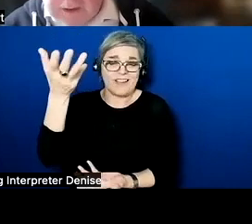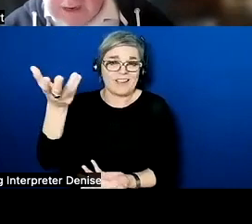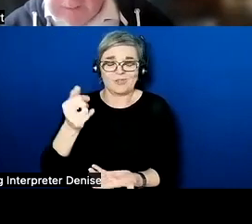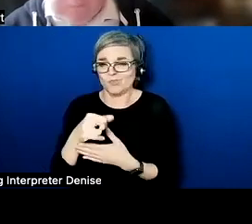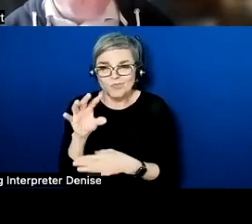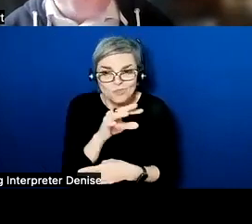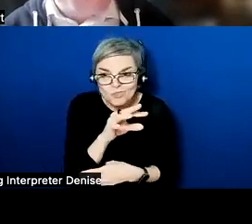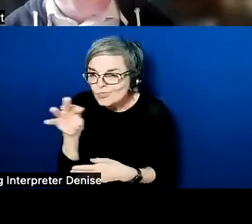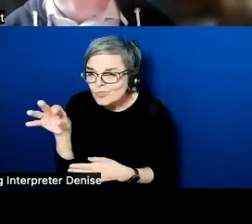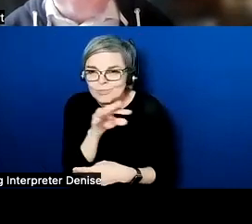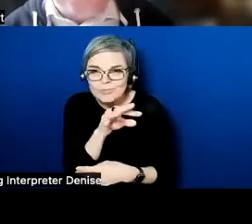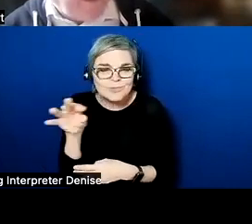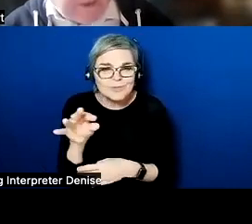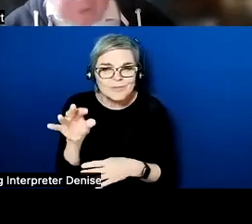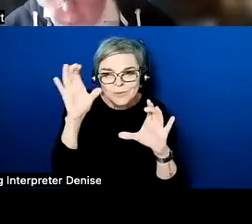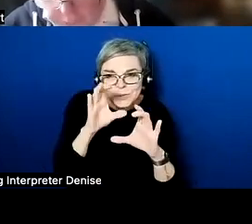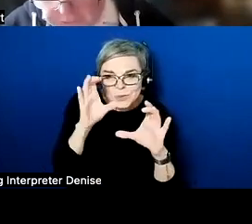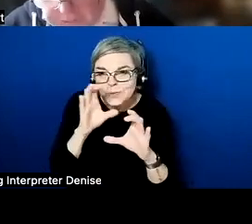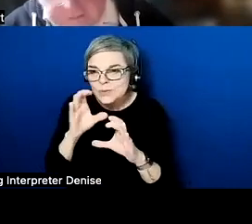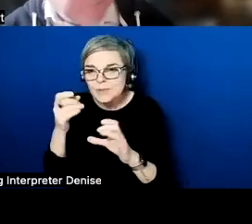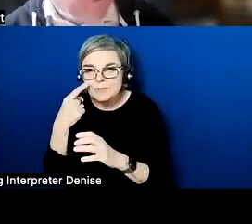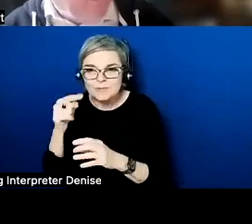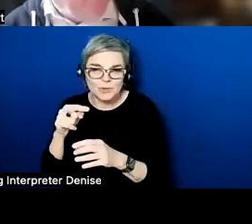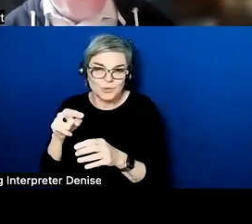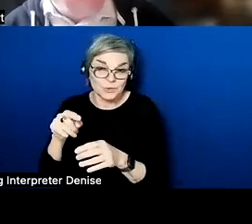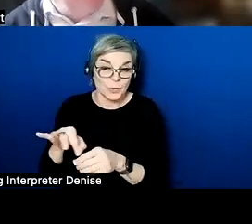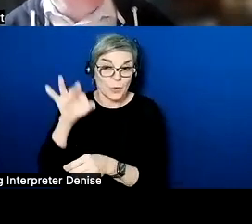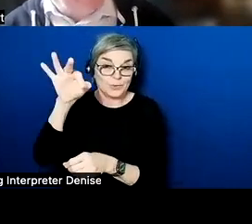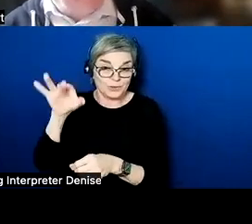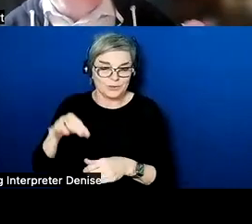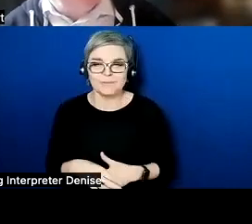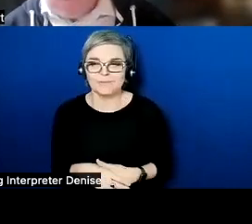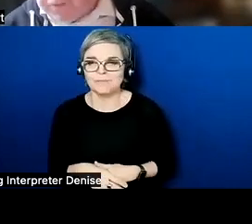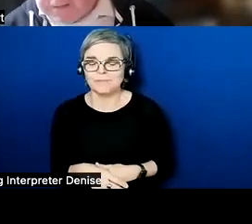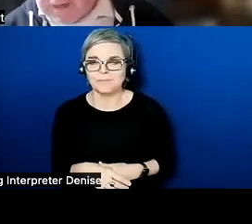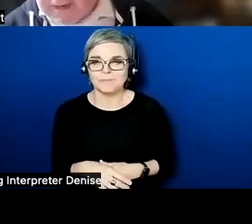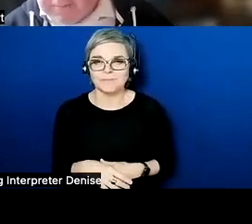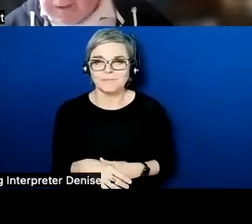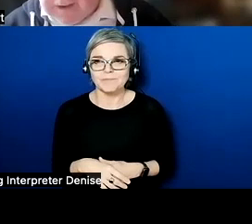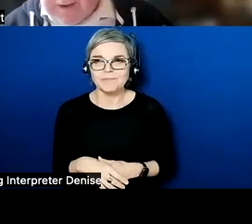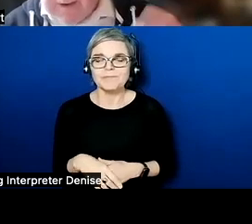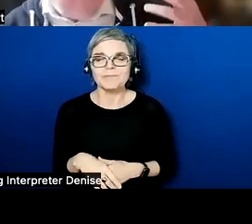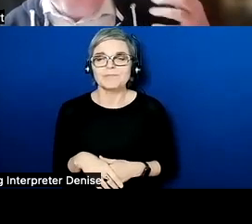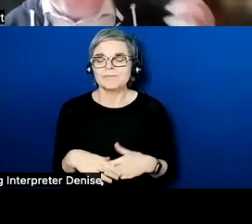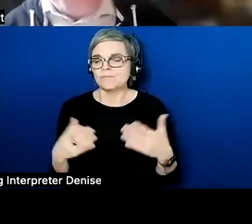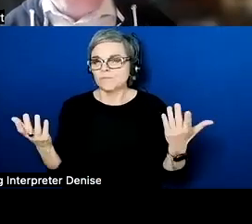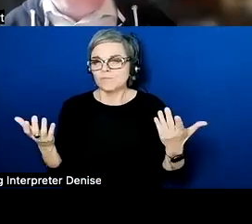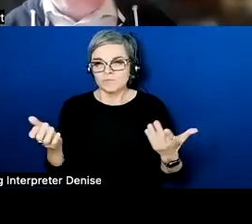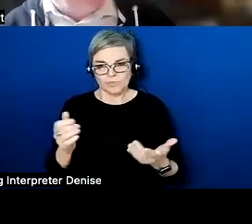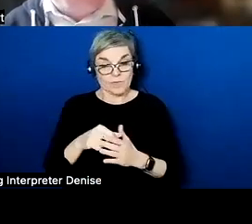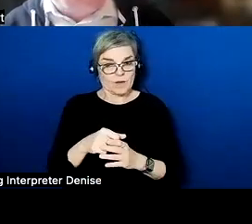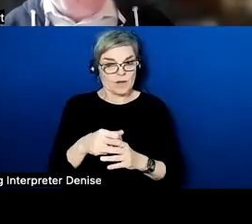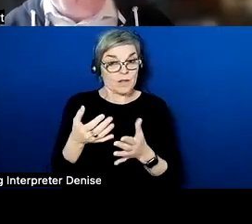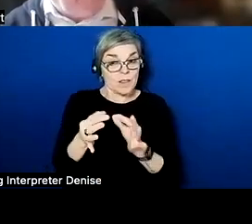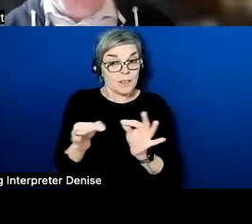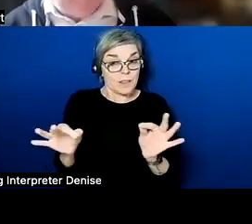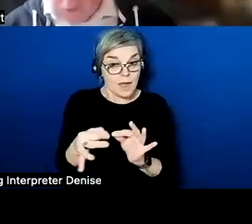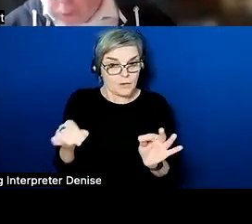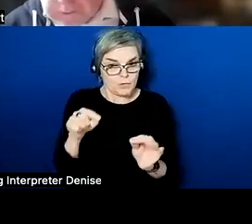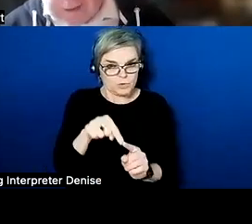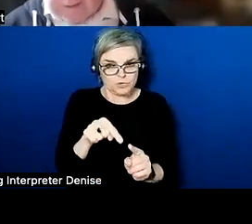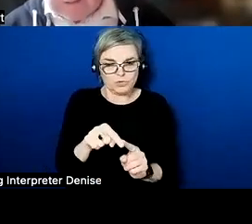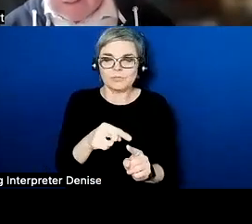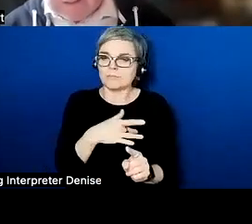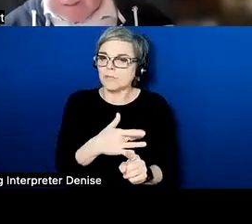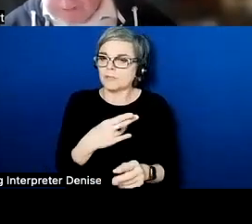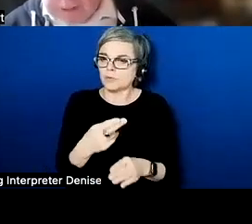search for ghosts. And we use language all the time, like adventurers,